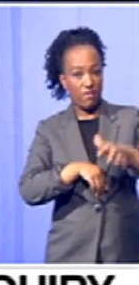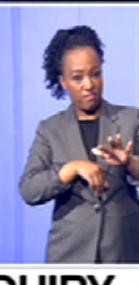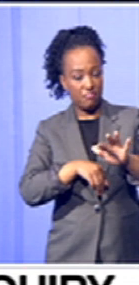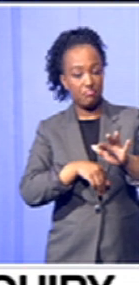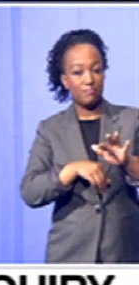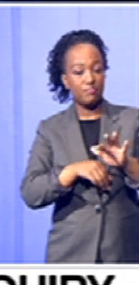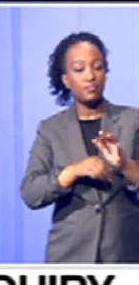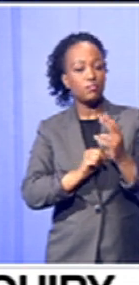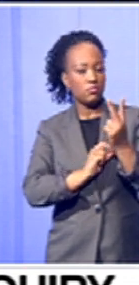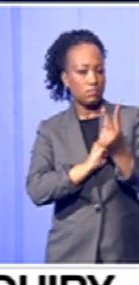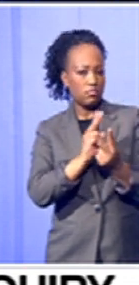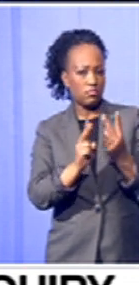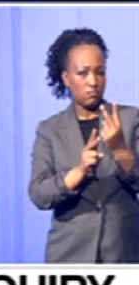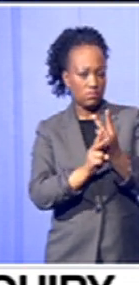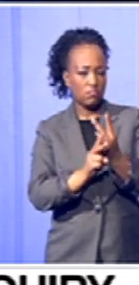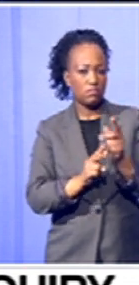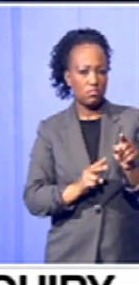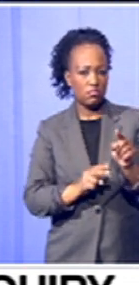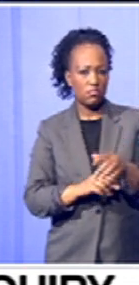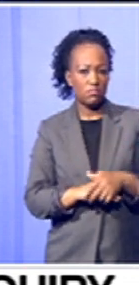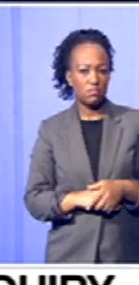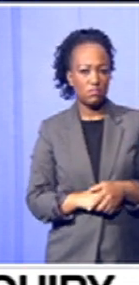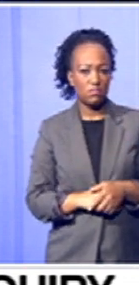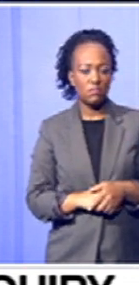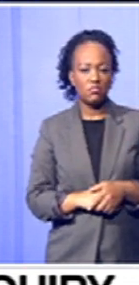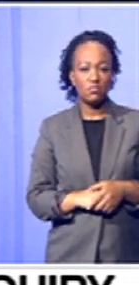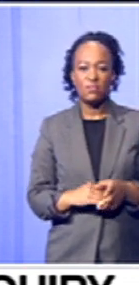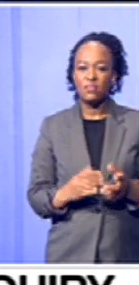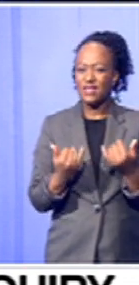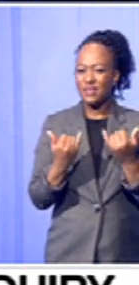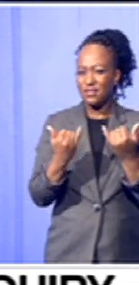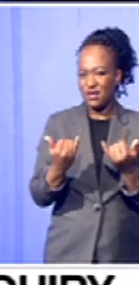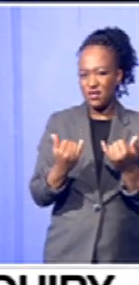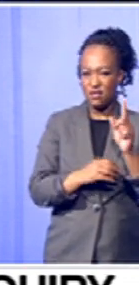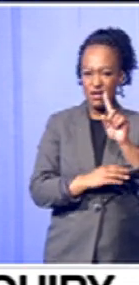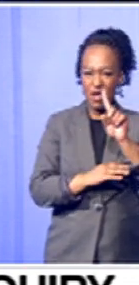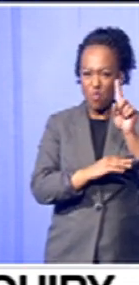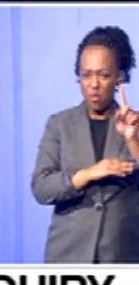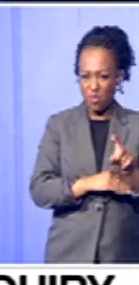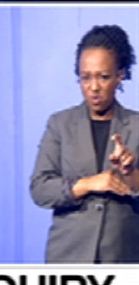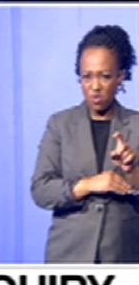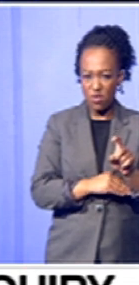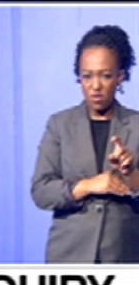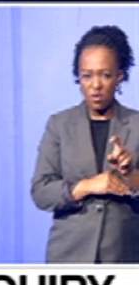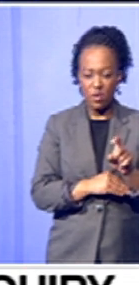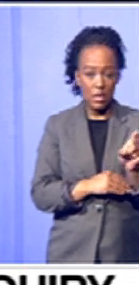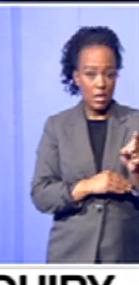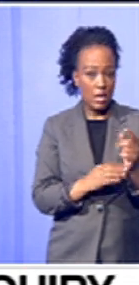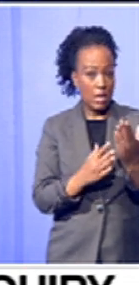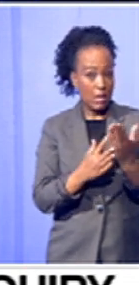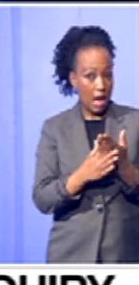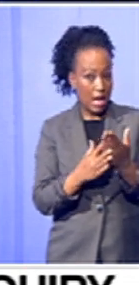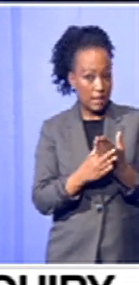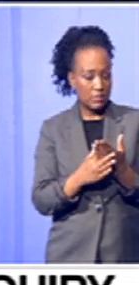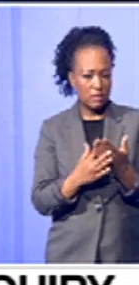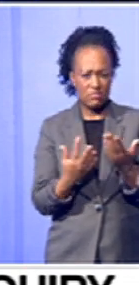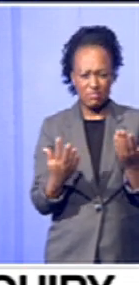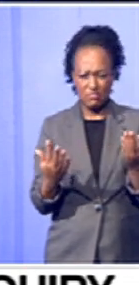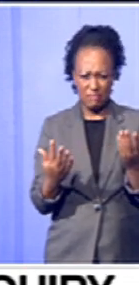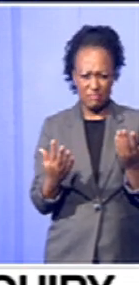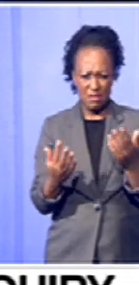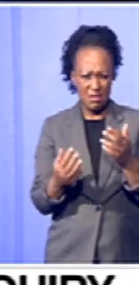again, it begs the question, how even this case has to even to